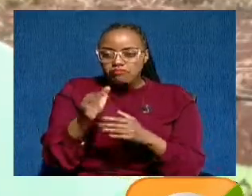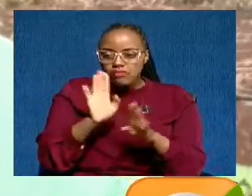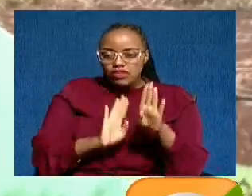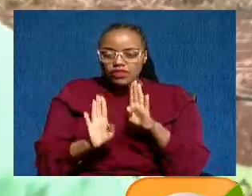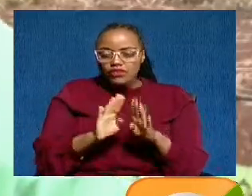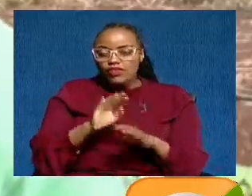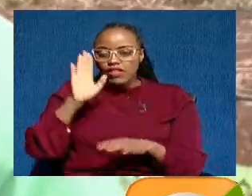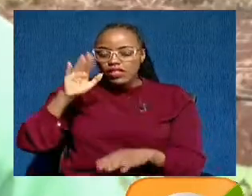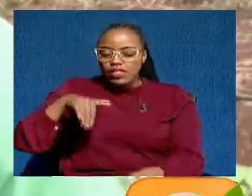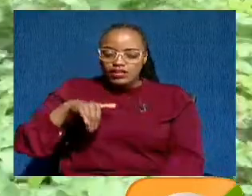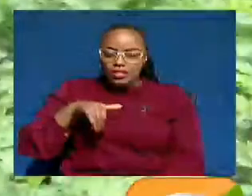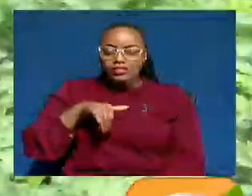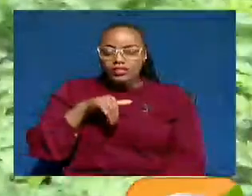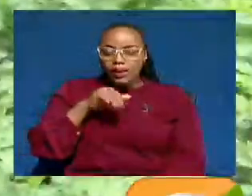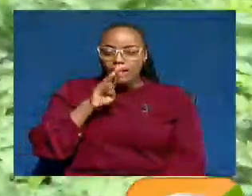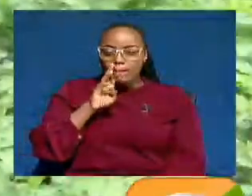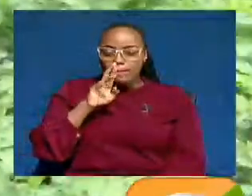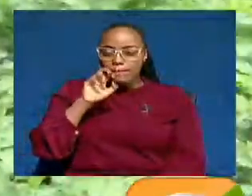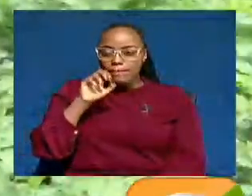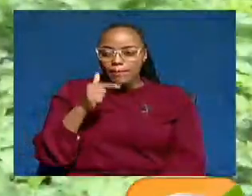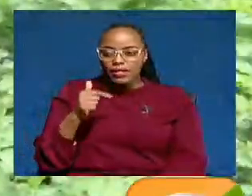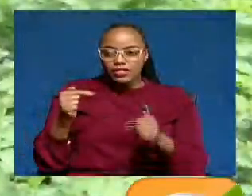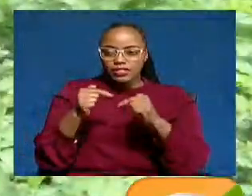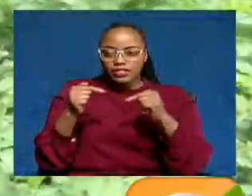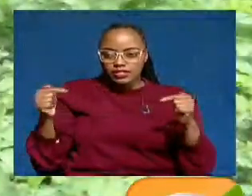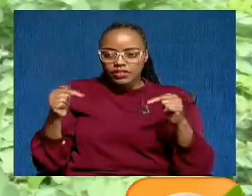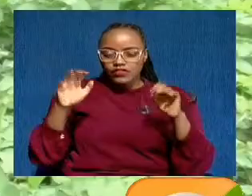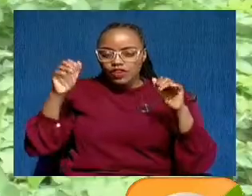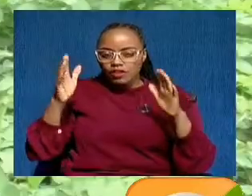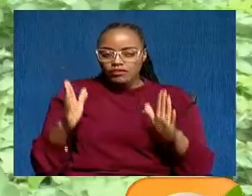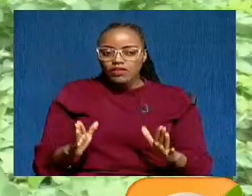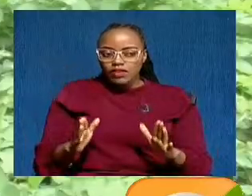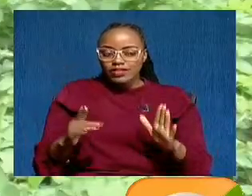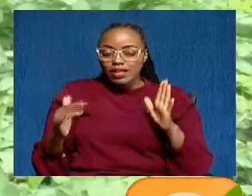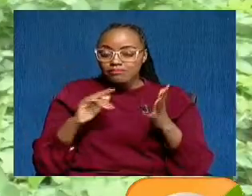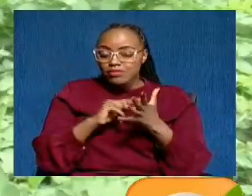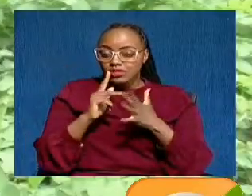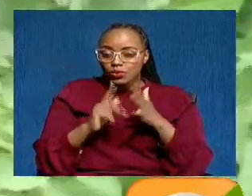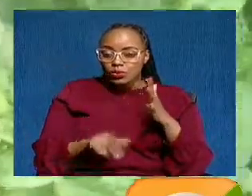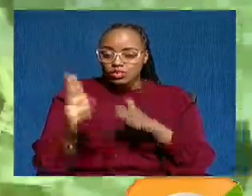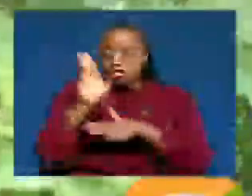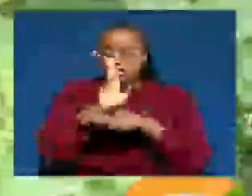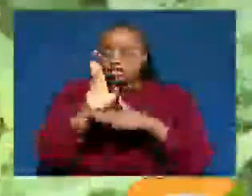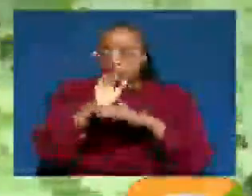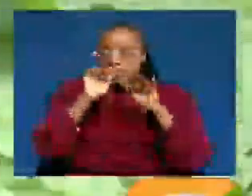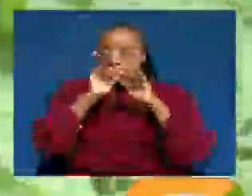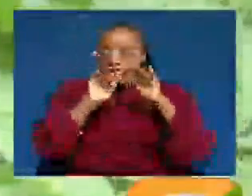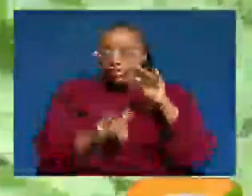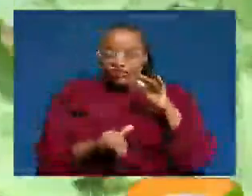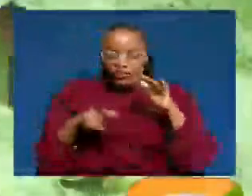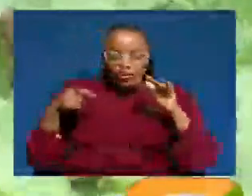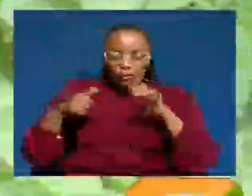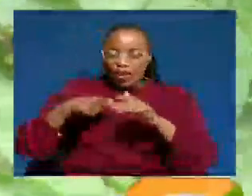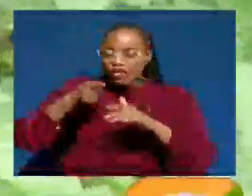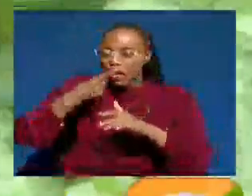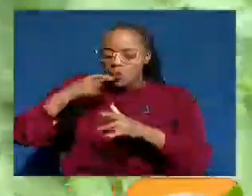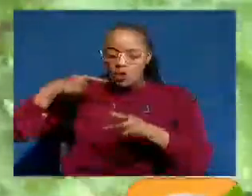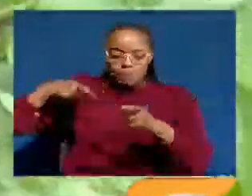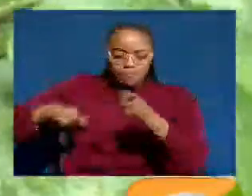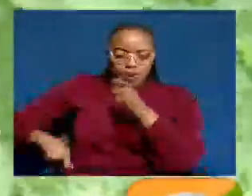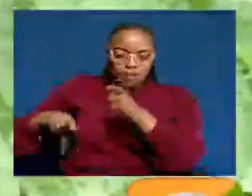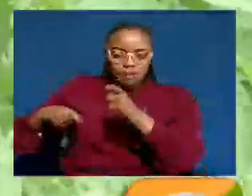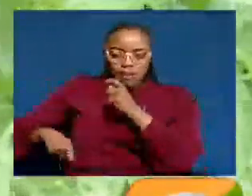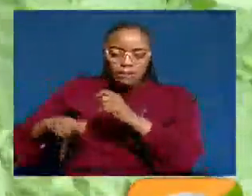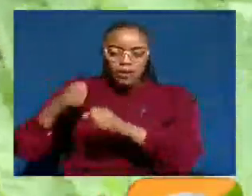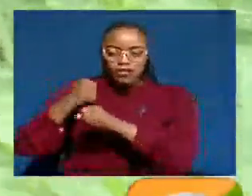late blight resistance. For farmers, that means they will spend less on pesticides and labor and